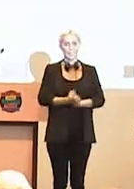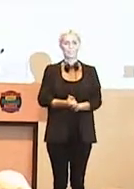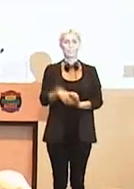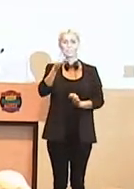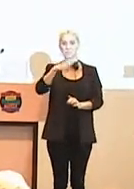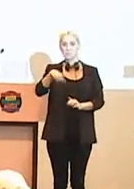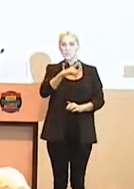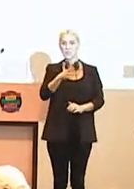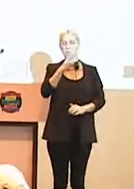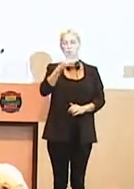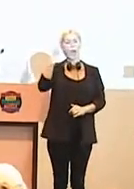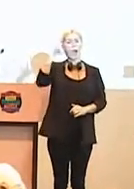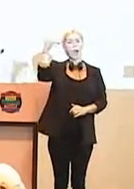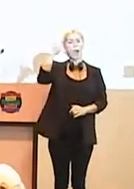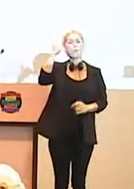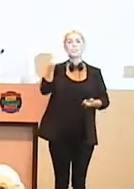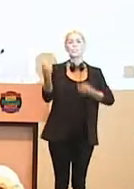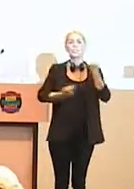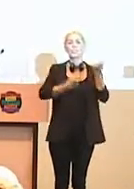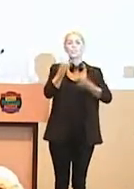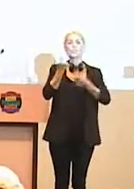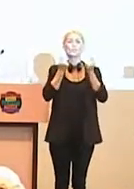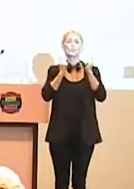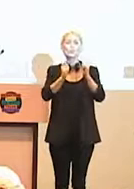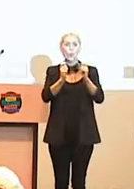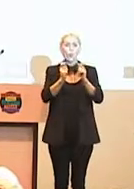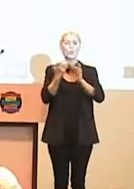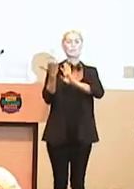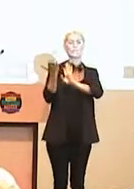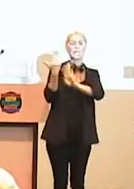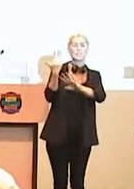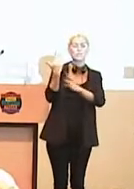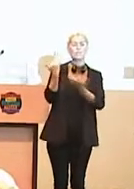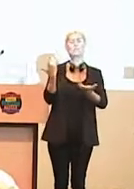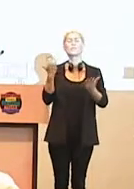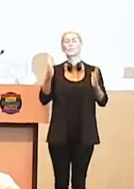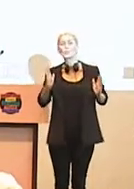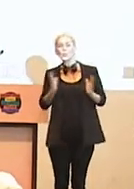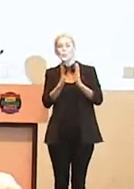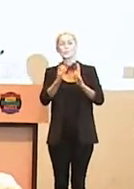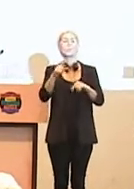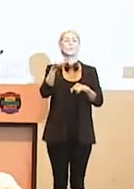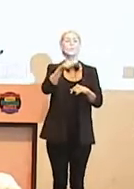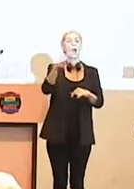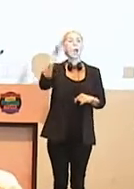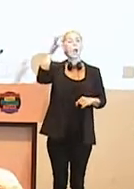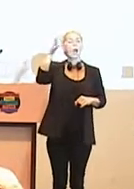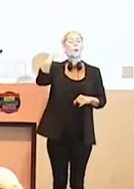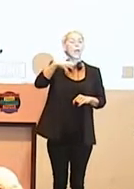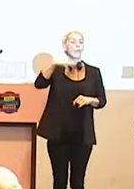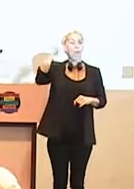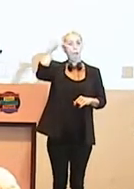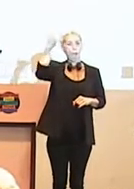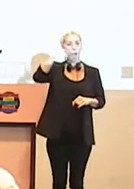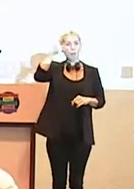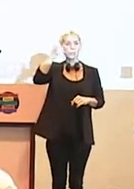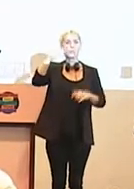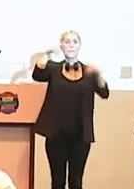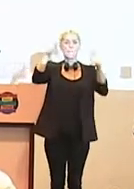work important as you know memory work and practices of facing challenging